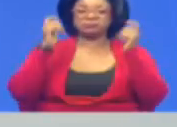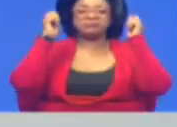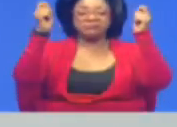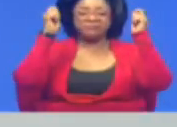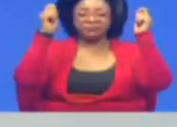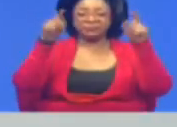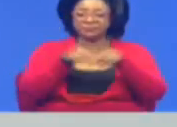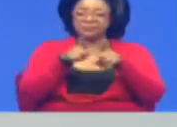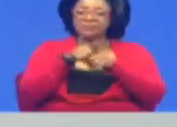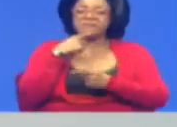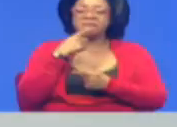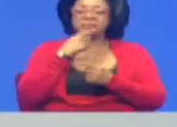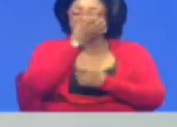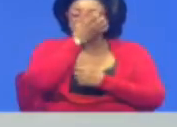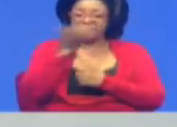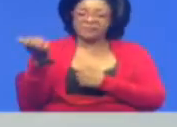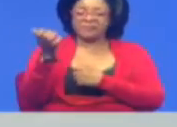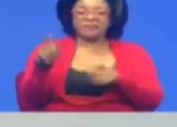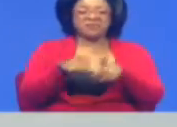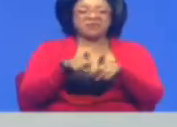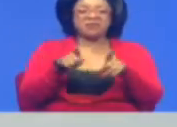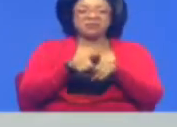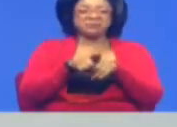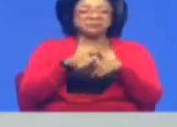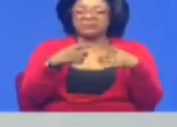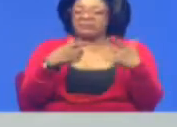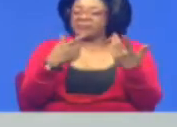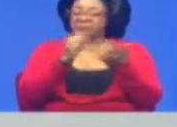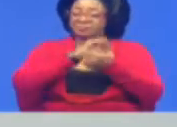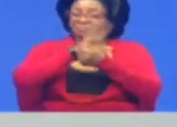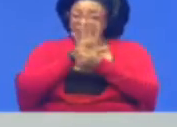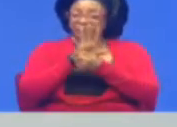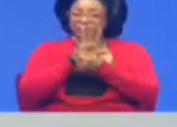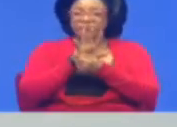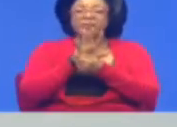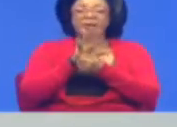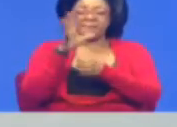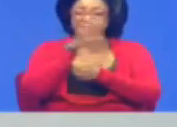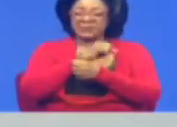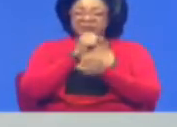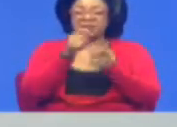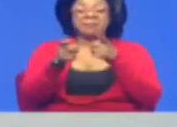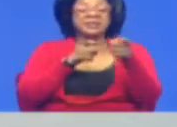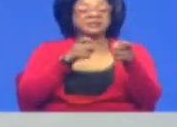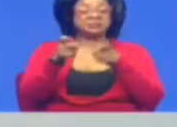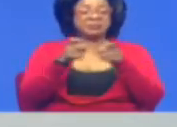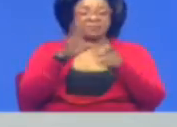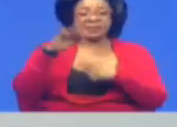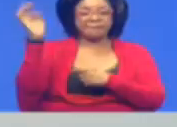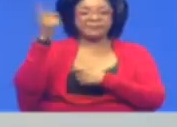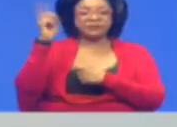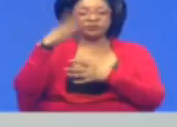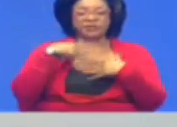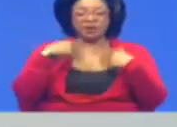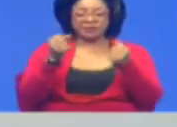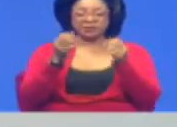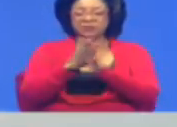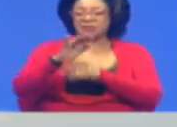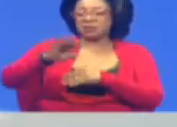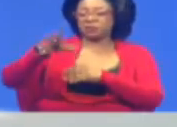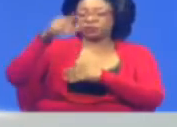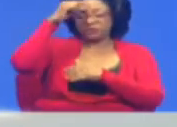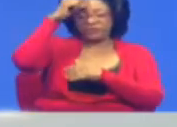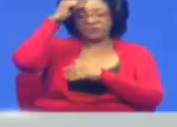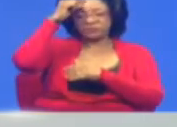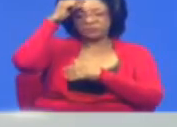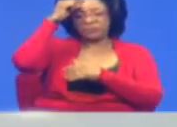as neglect, unpreparedness and COVID-19 mismanagement by the Ministry of Health and county governments.